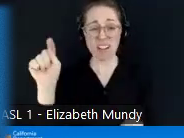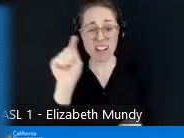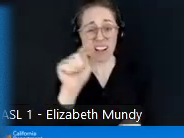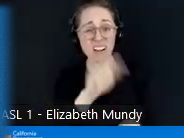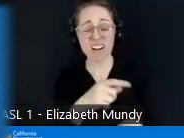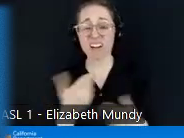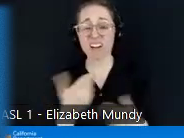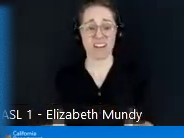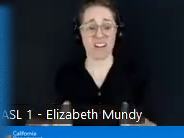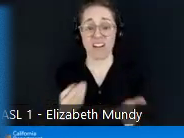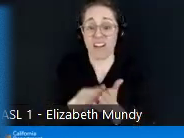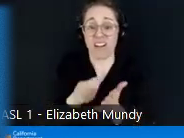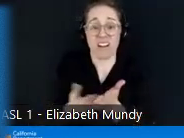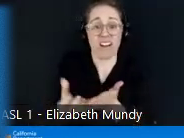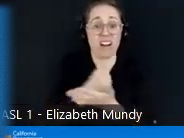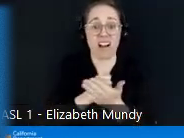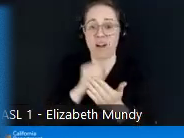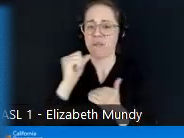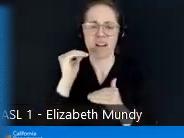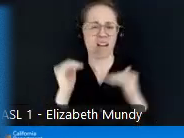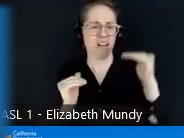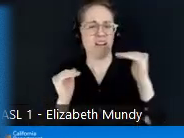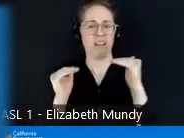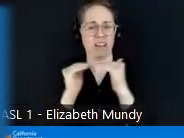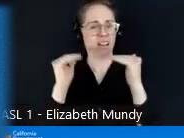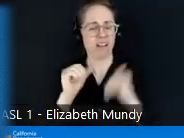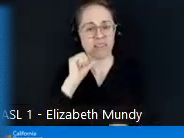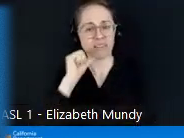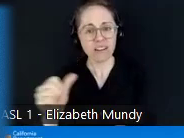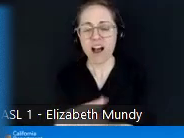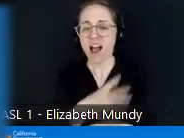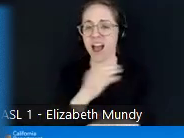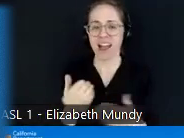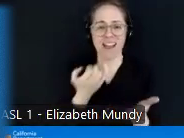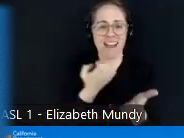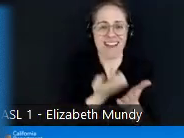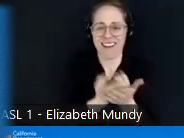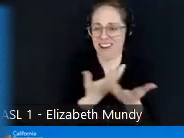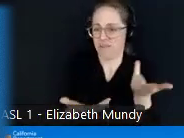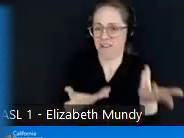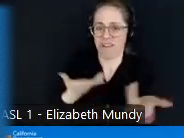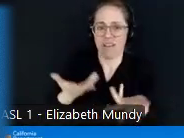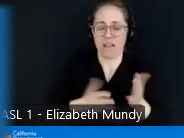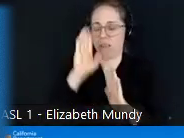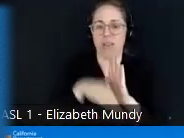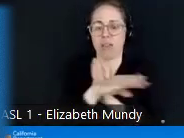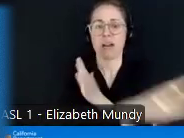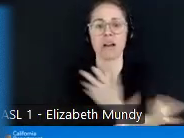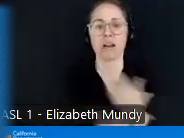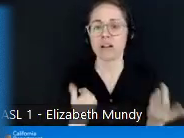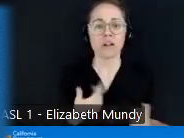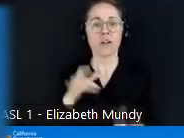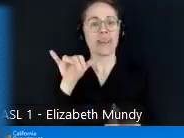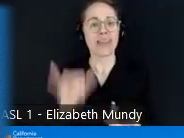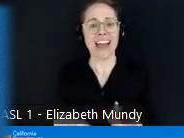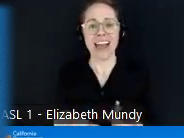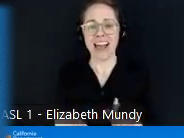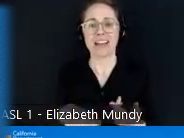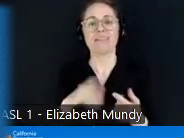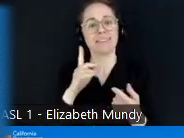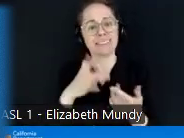income inequality and economic insecurity. We know that this is disproportionately affecting